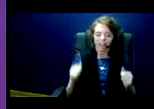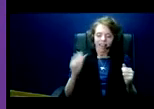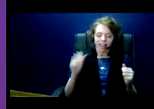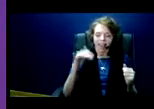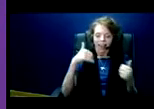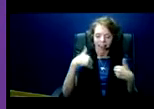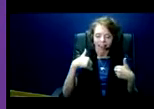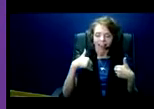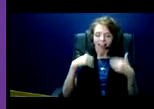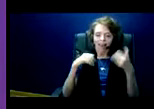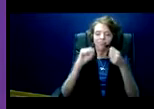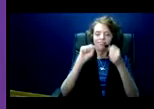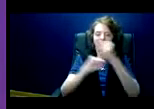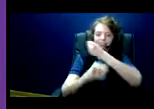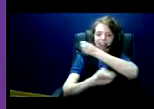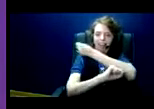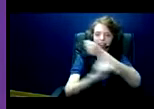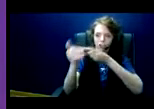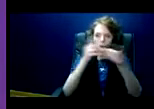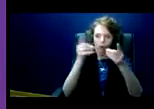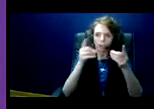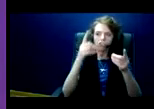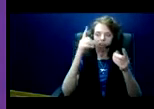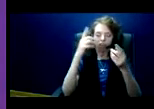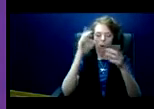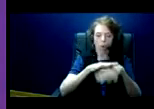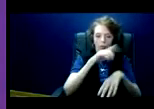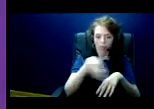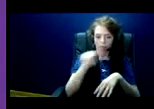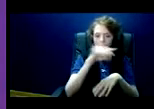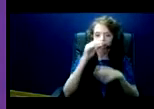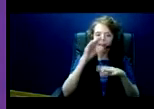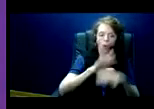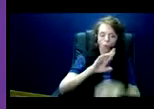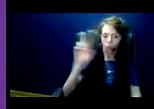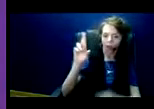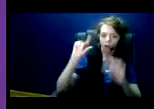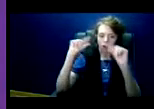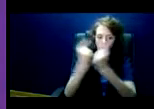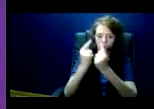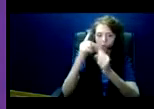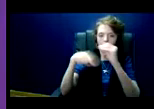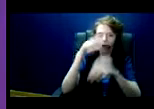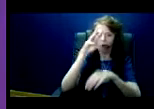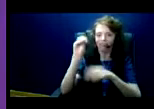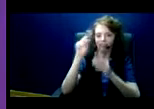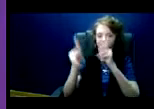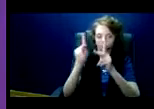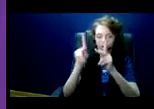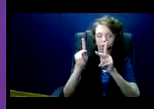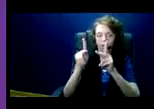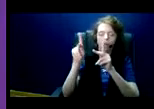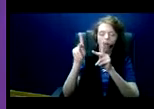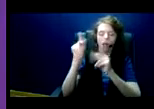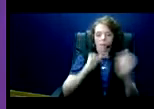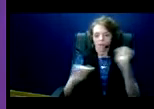on them. So they have center stage and upstage center. And on the right is a group of about 60 people all performing for Collab, wearing